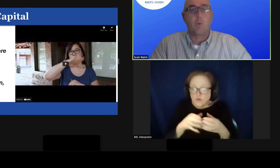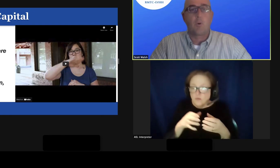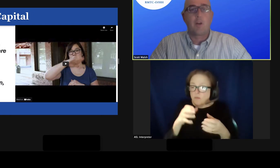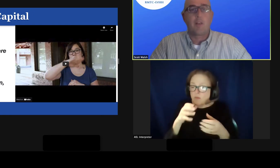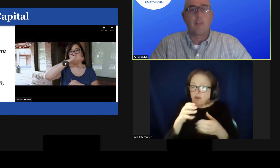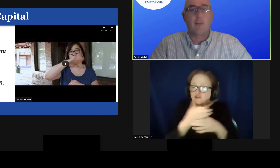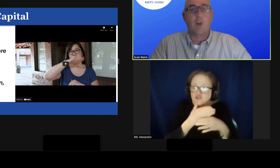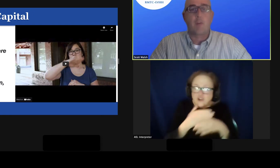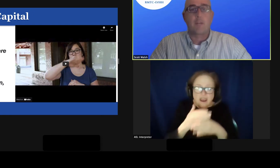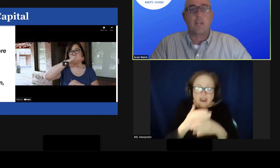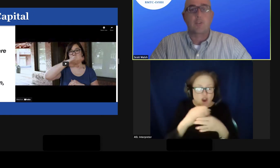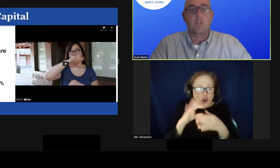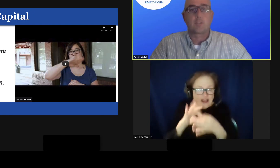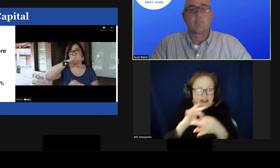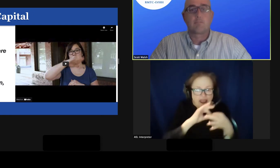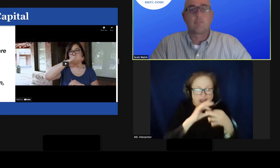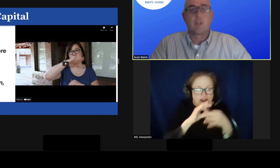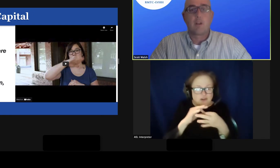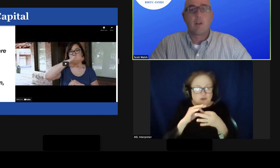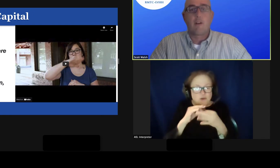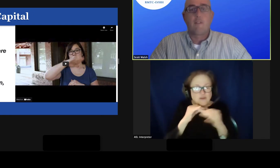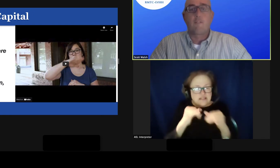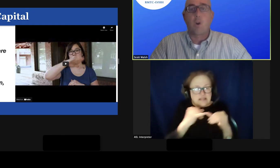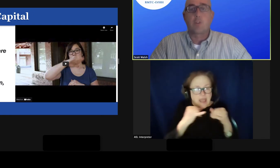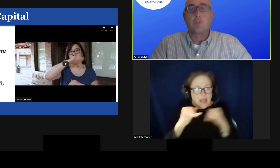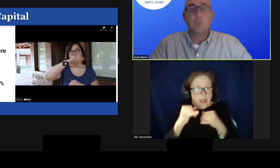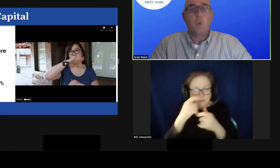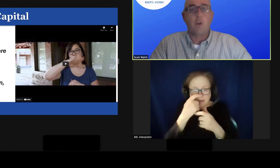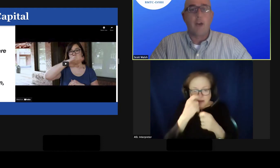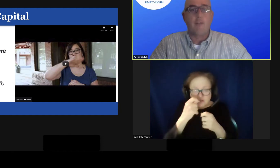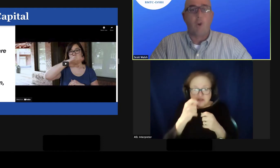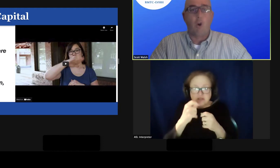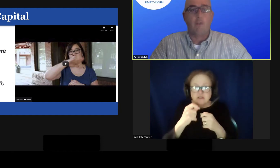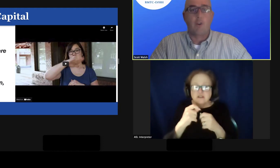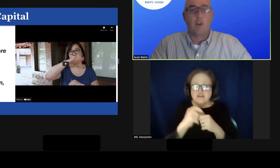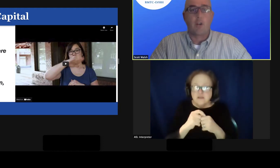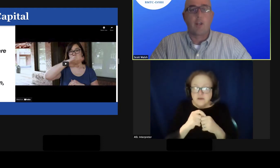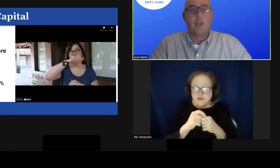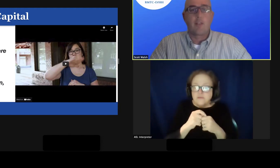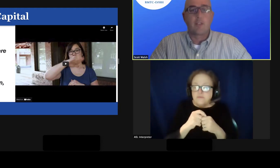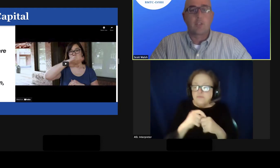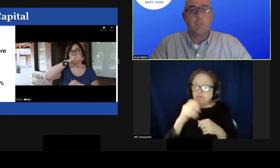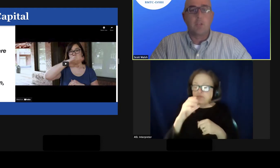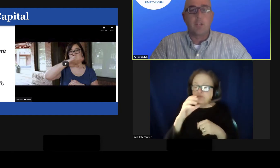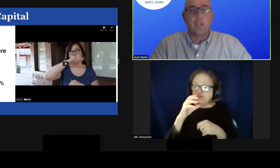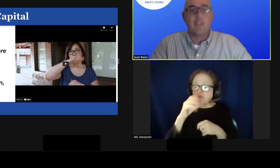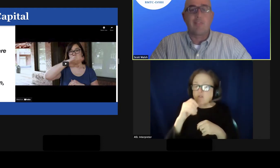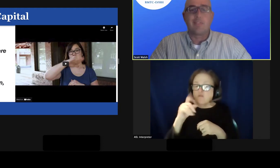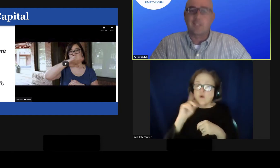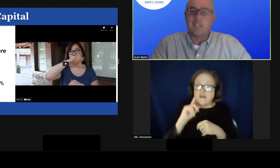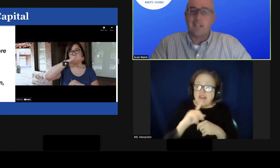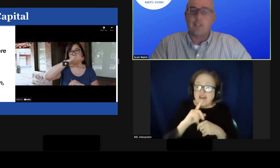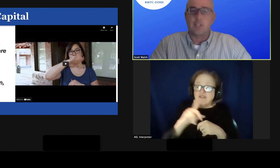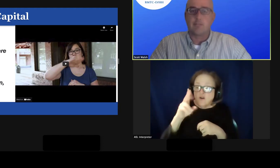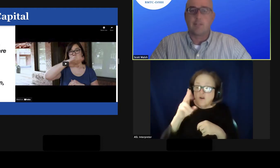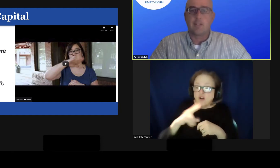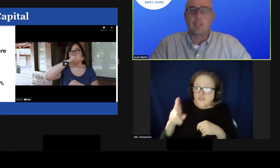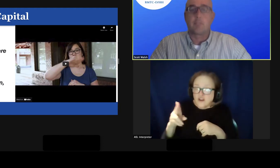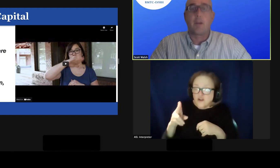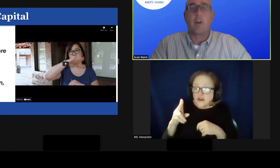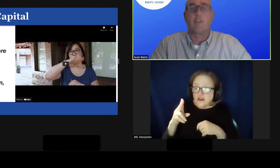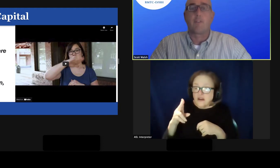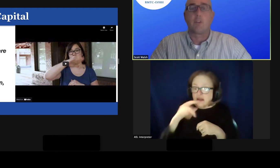with people that have common interest. For our students who are deaf or hard of hearing, this community, this connection,